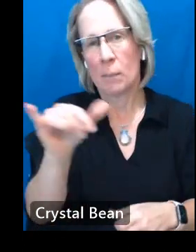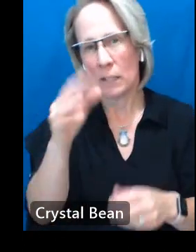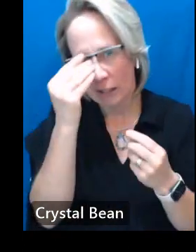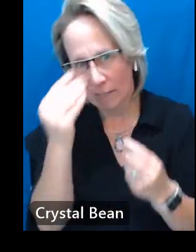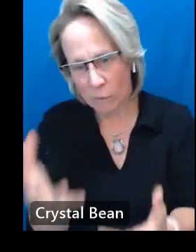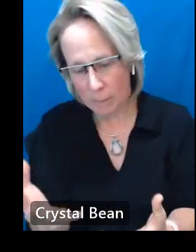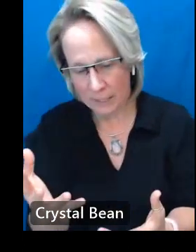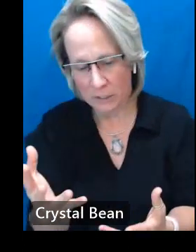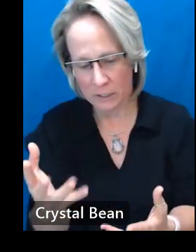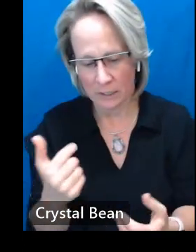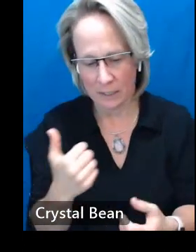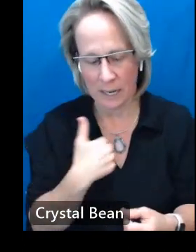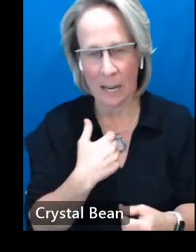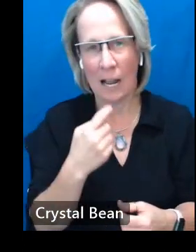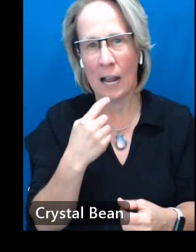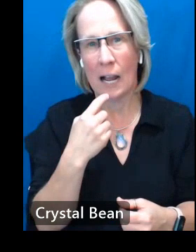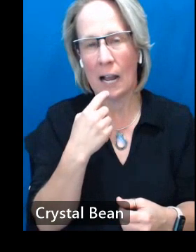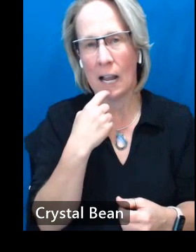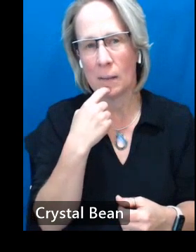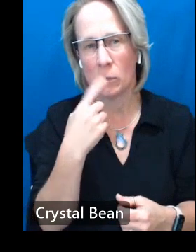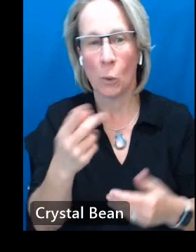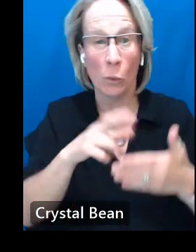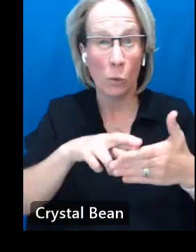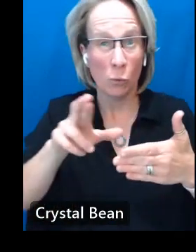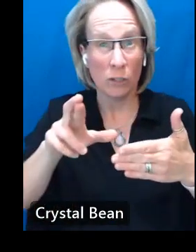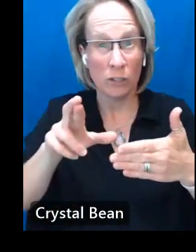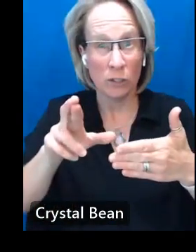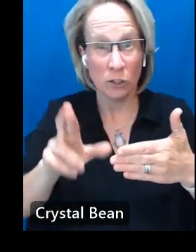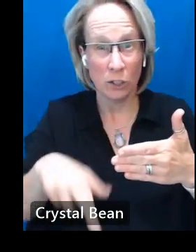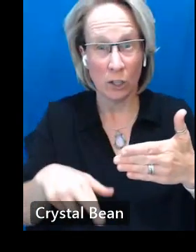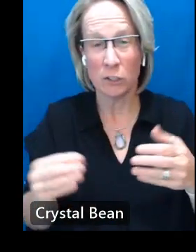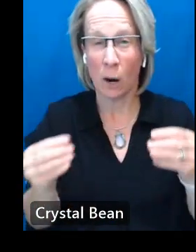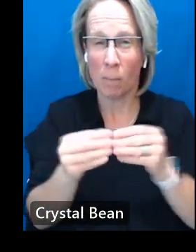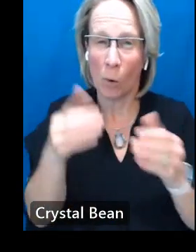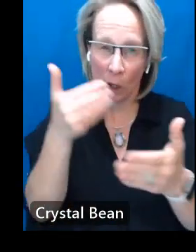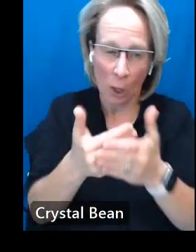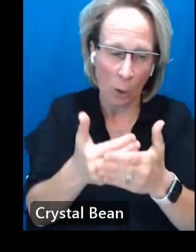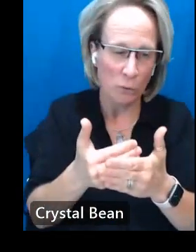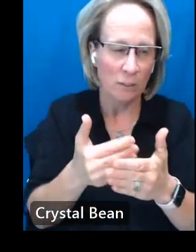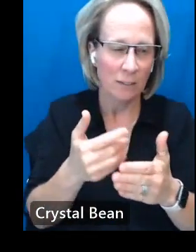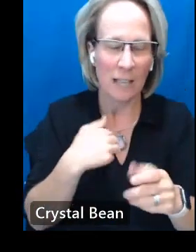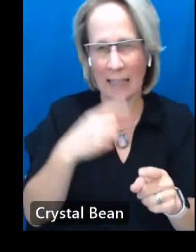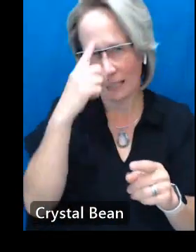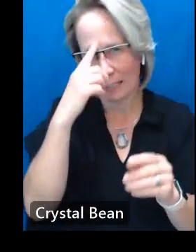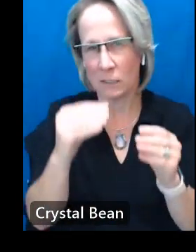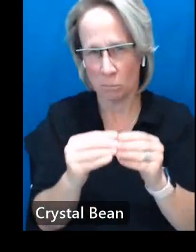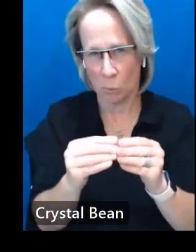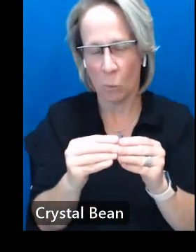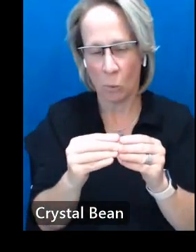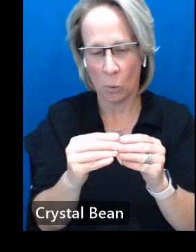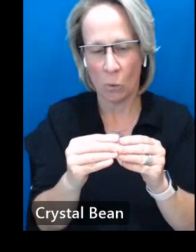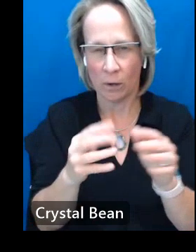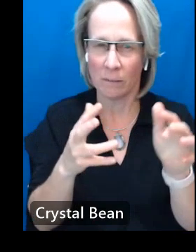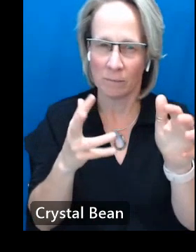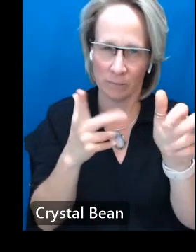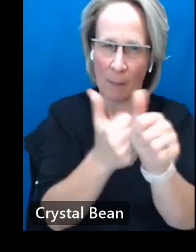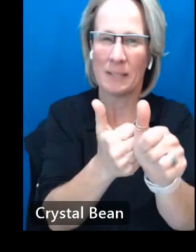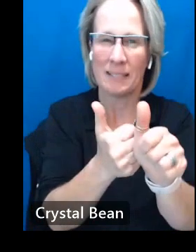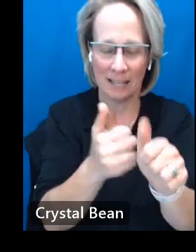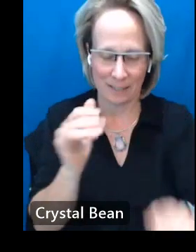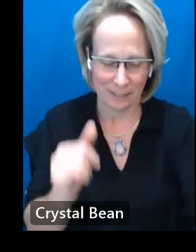that the results do tie more closely to the general ledger than the budget overview. I think it's a little more up to date. So that's might be one reason